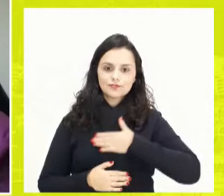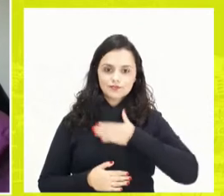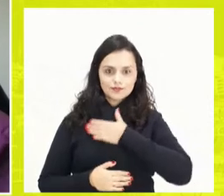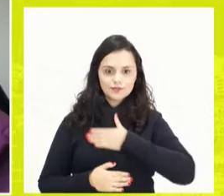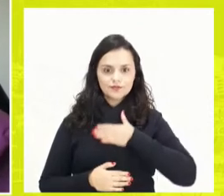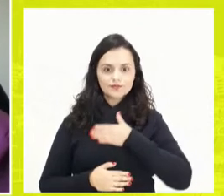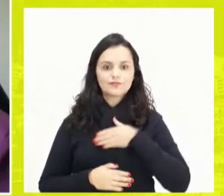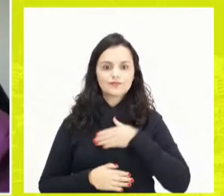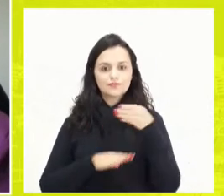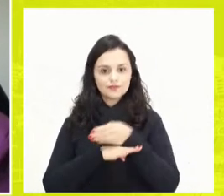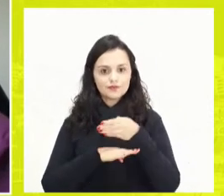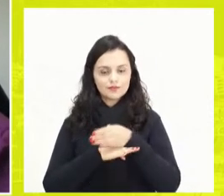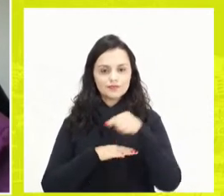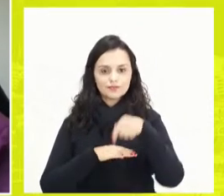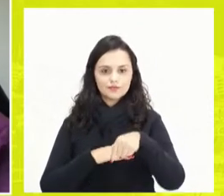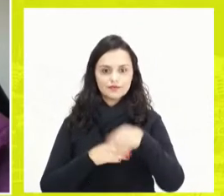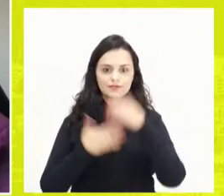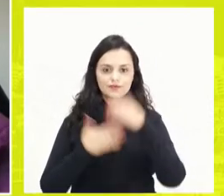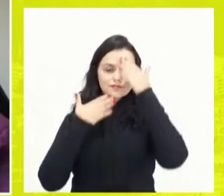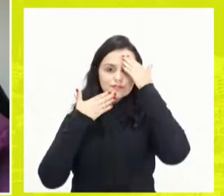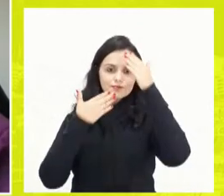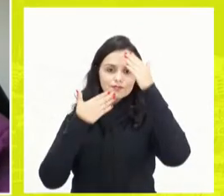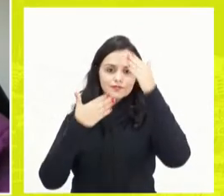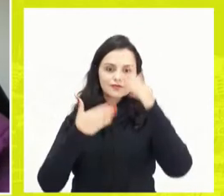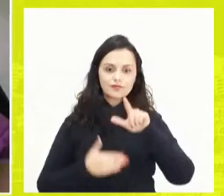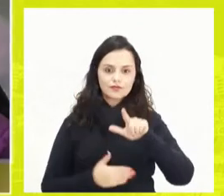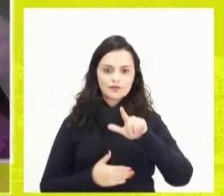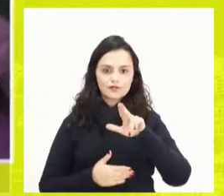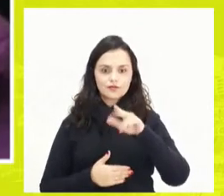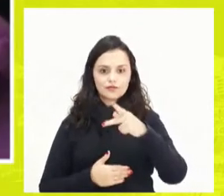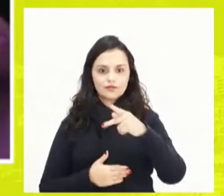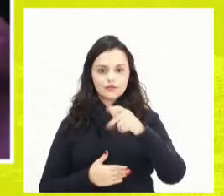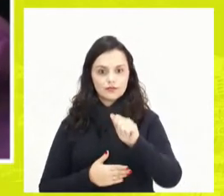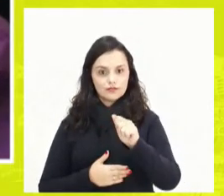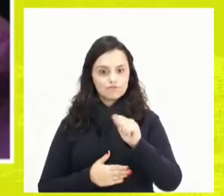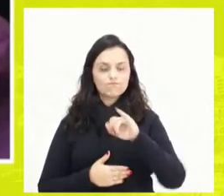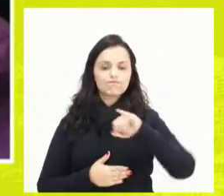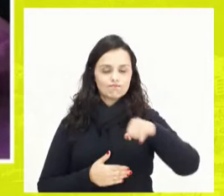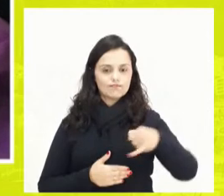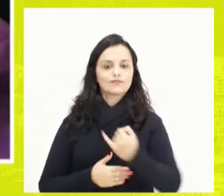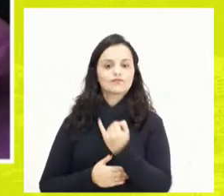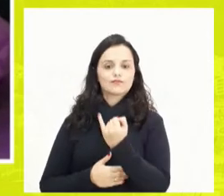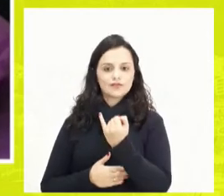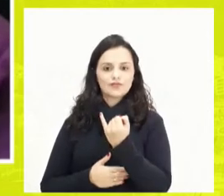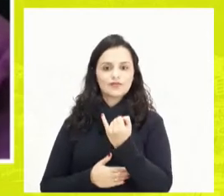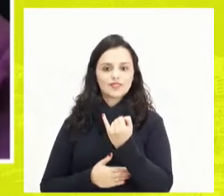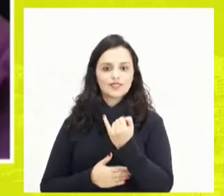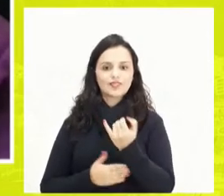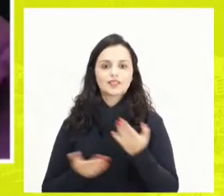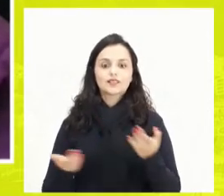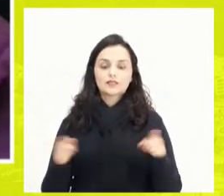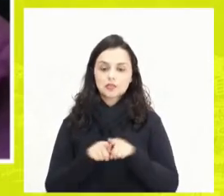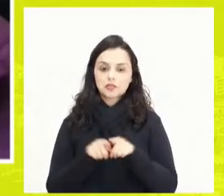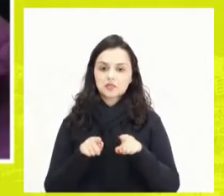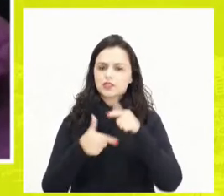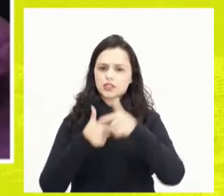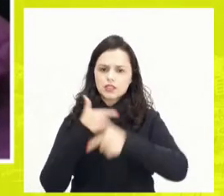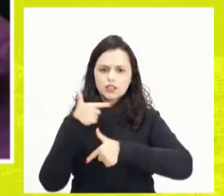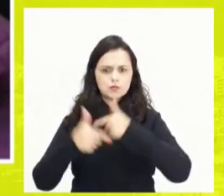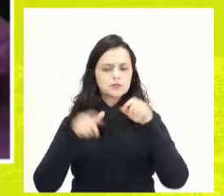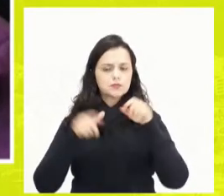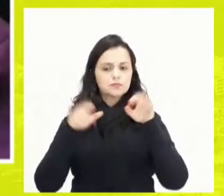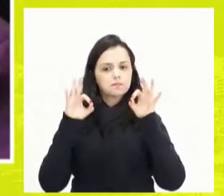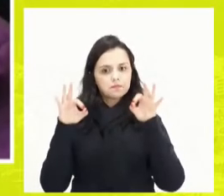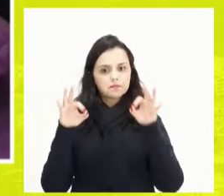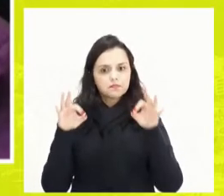it's a pleasure to be here thank you lupa for the opportunity and the brilliant work that he has